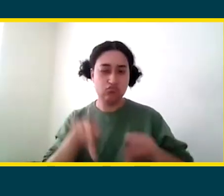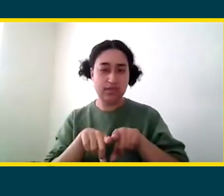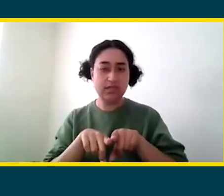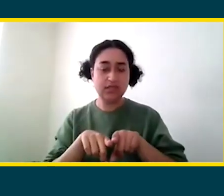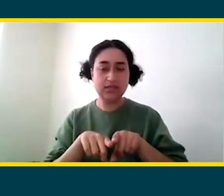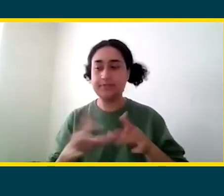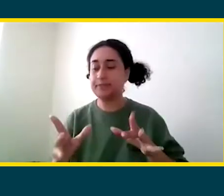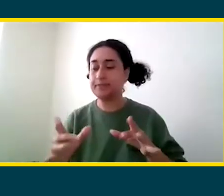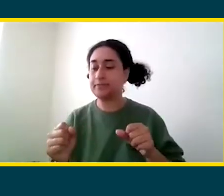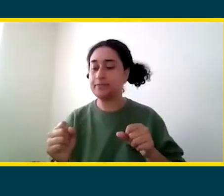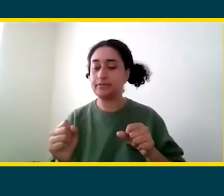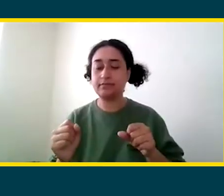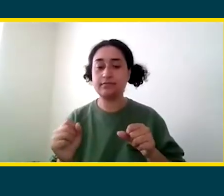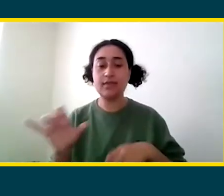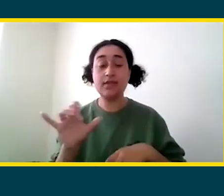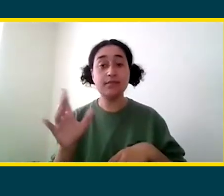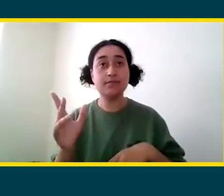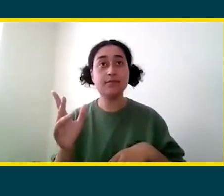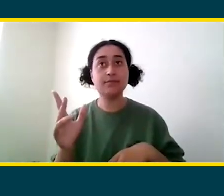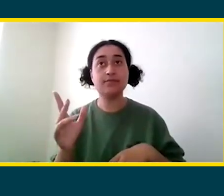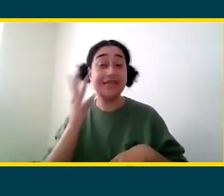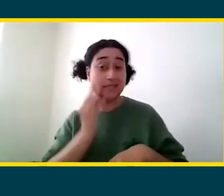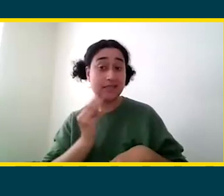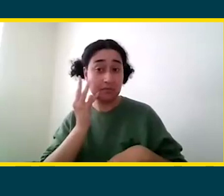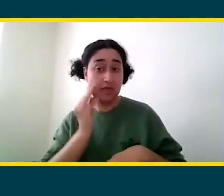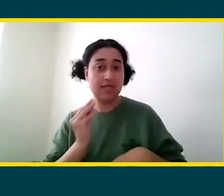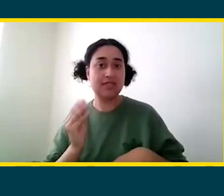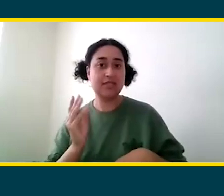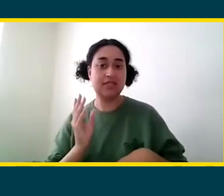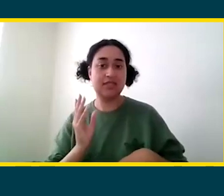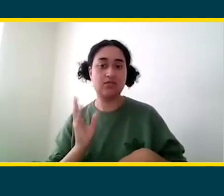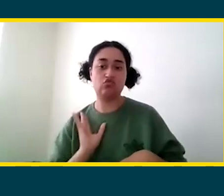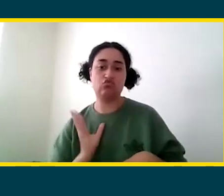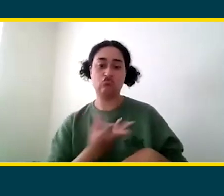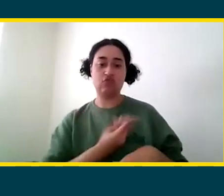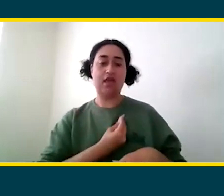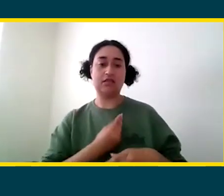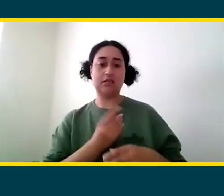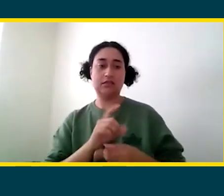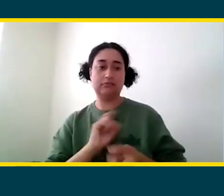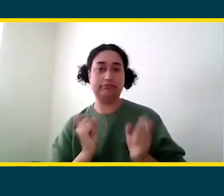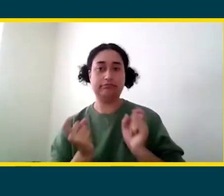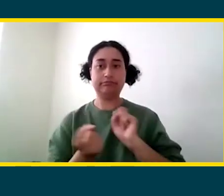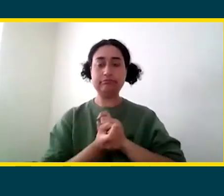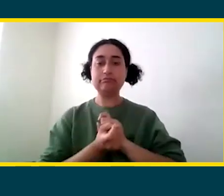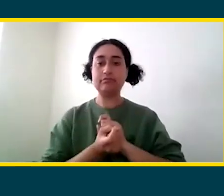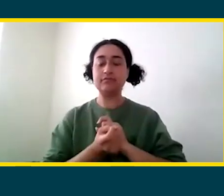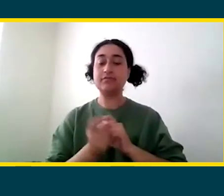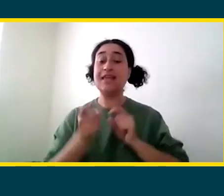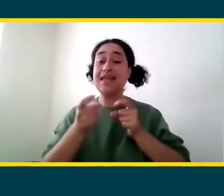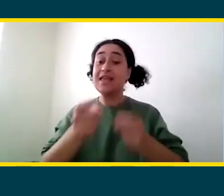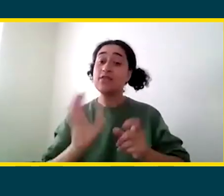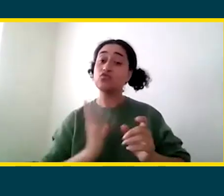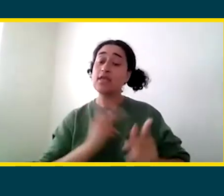being able to like that the experience of transitioning gives trans people an opportunity